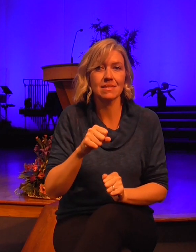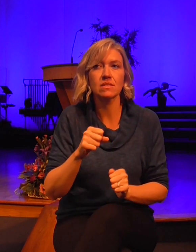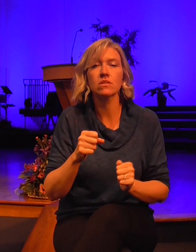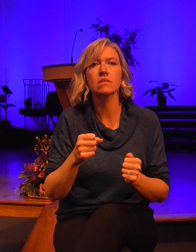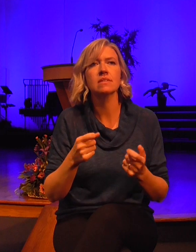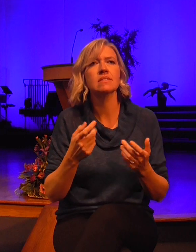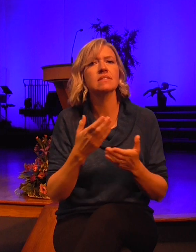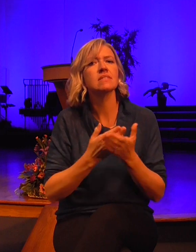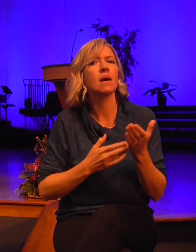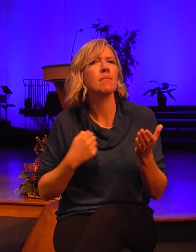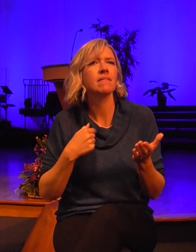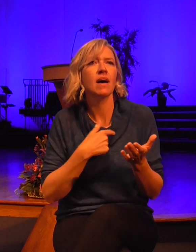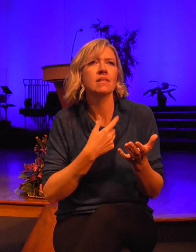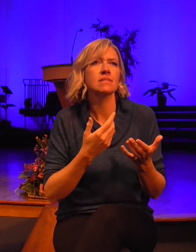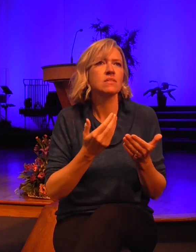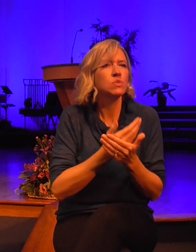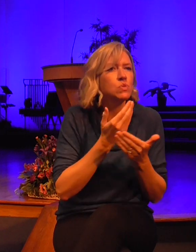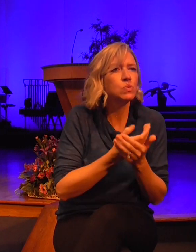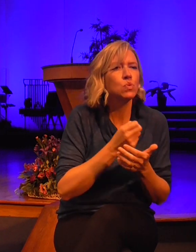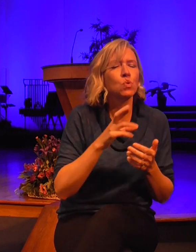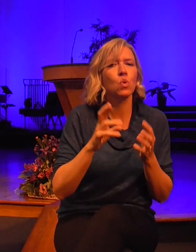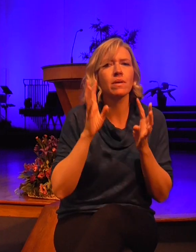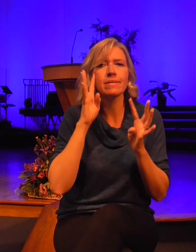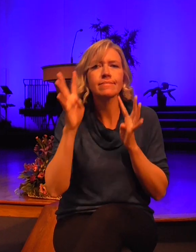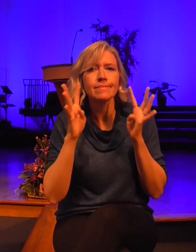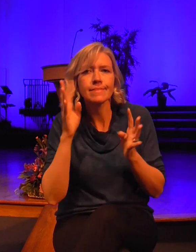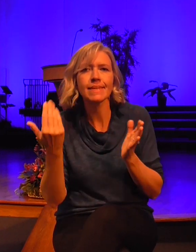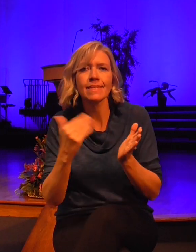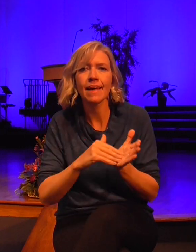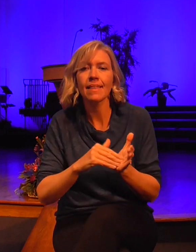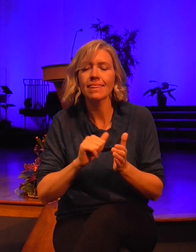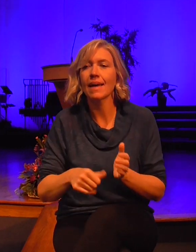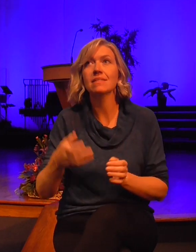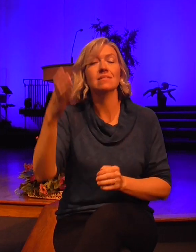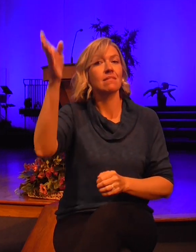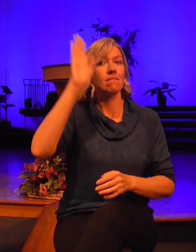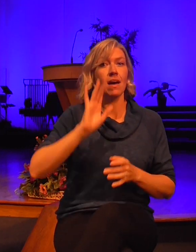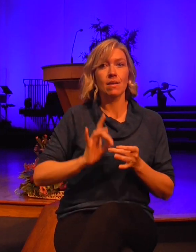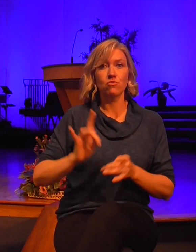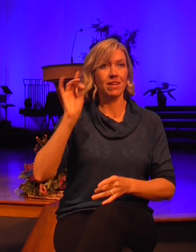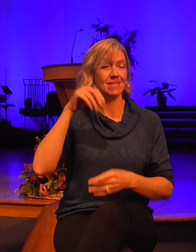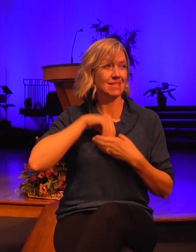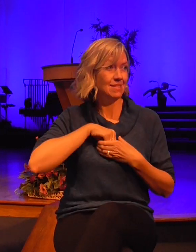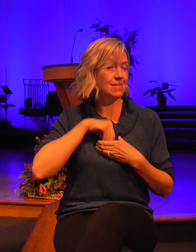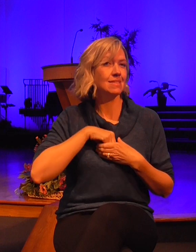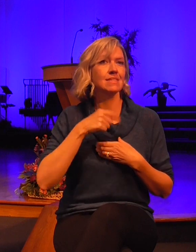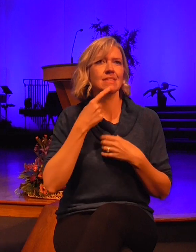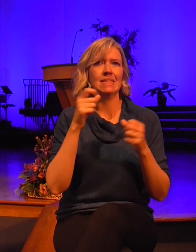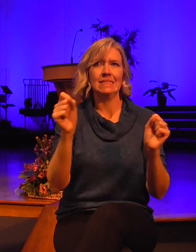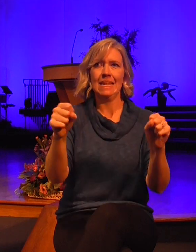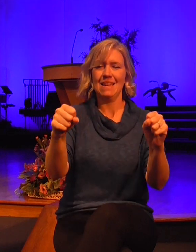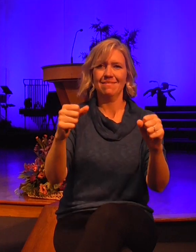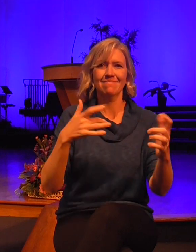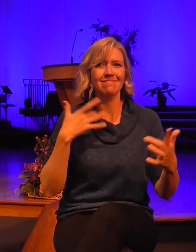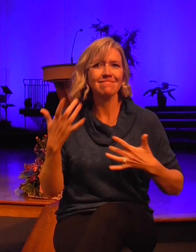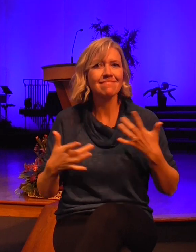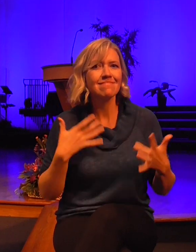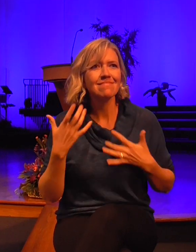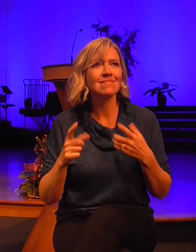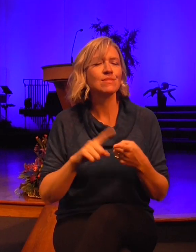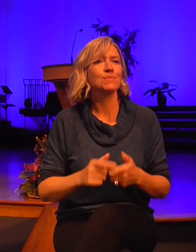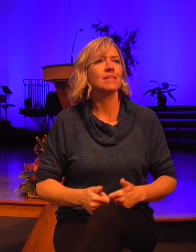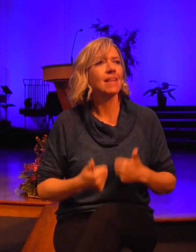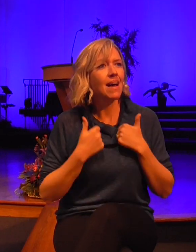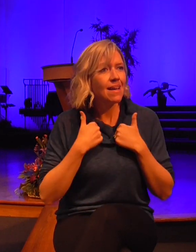of us, a reinvention of that divine presence in each of us that says, yay, yes to life, yes